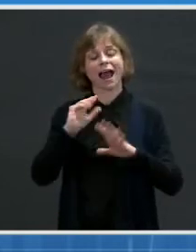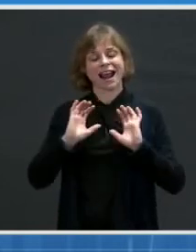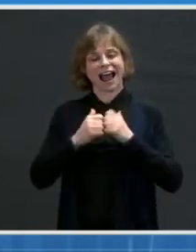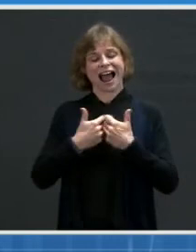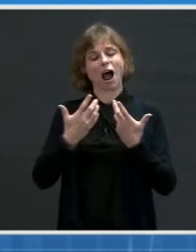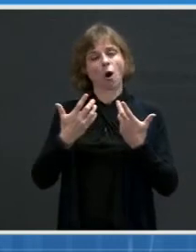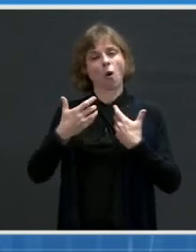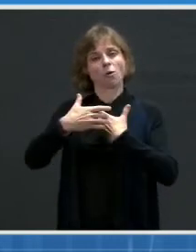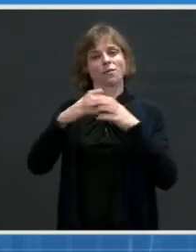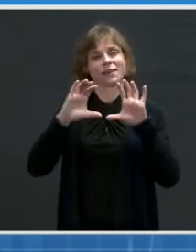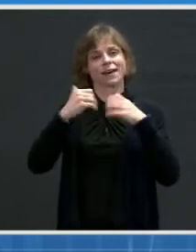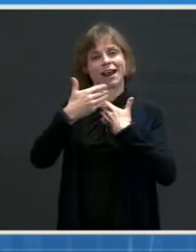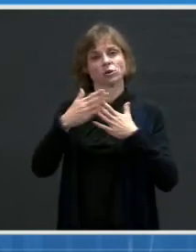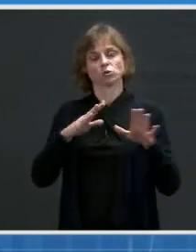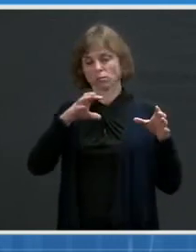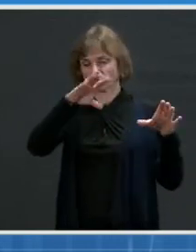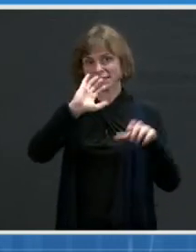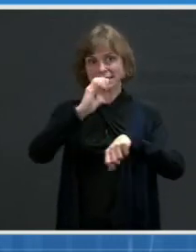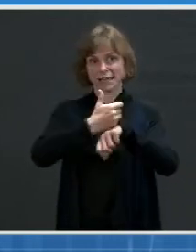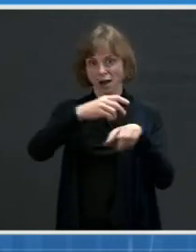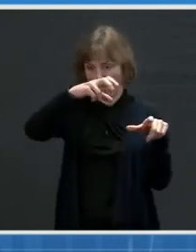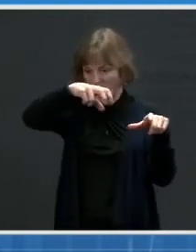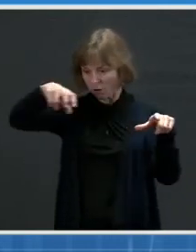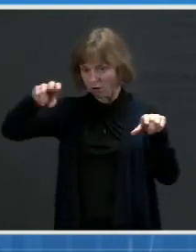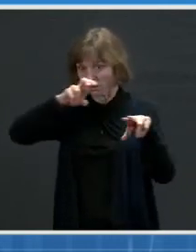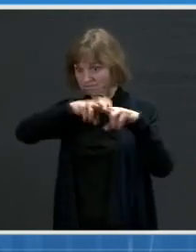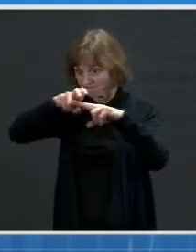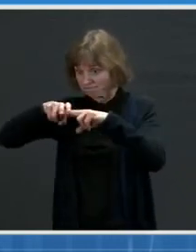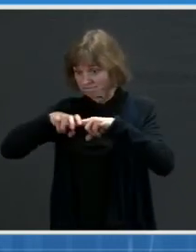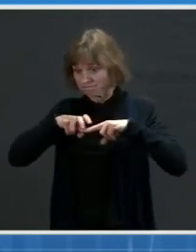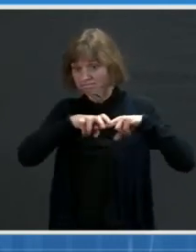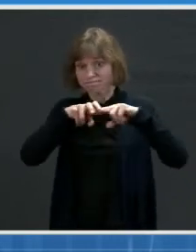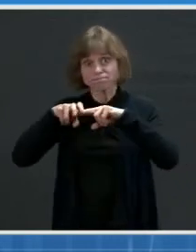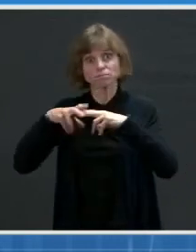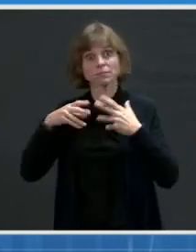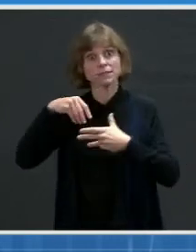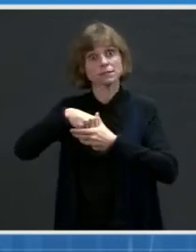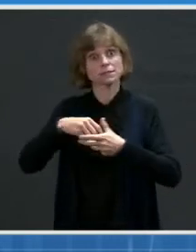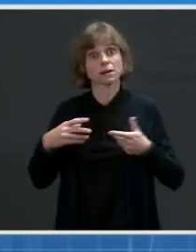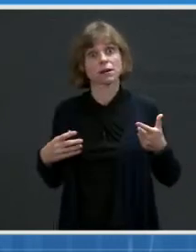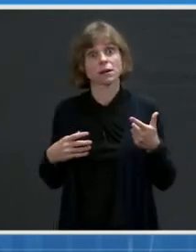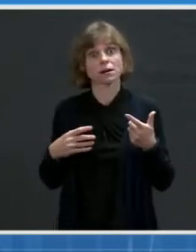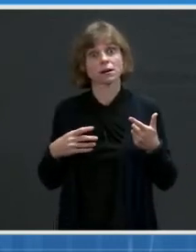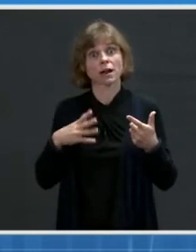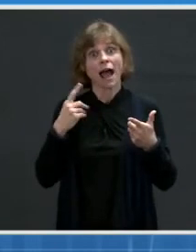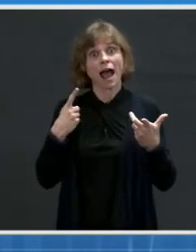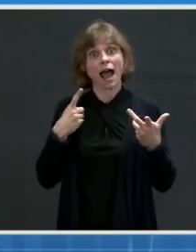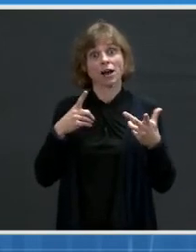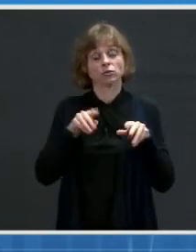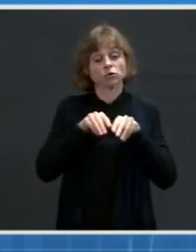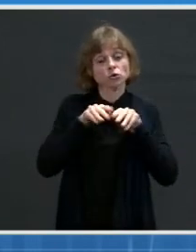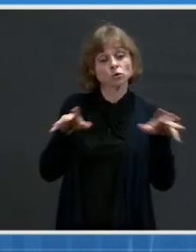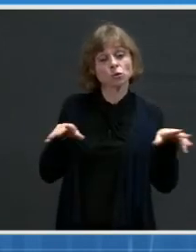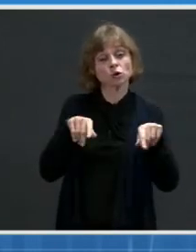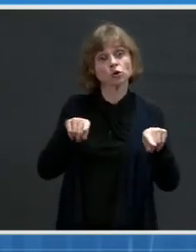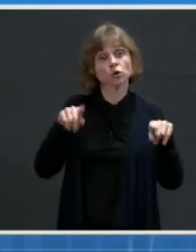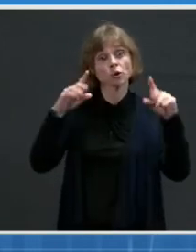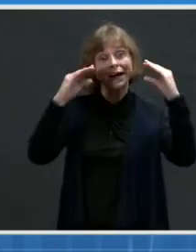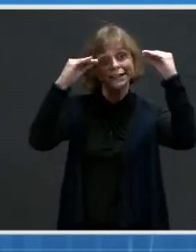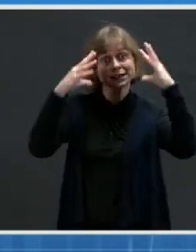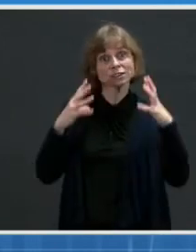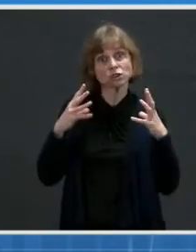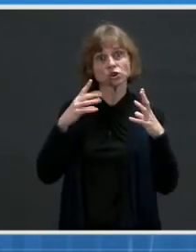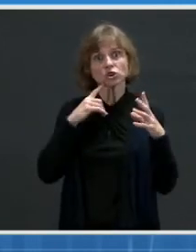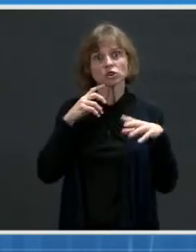In addition, COVID-19 may have spread among educators and students during small group discussions where educators were in